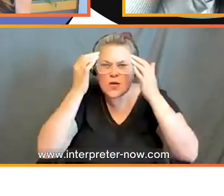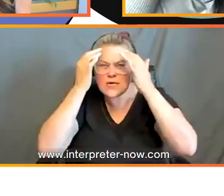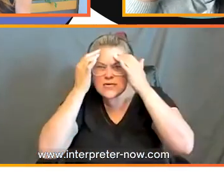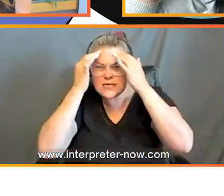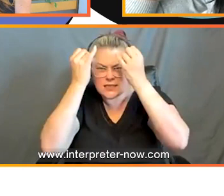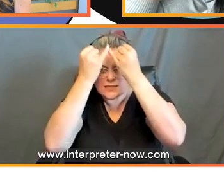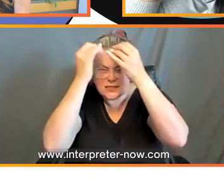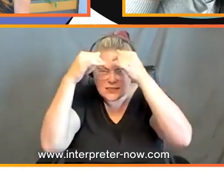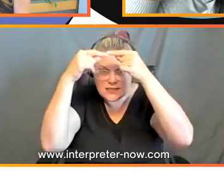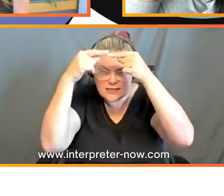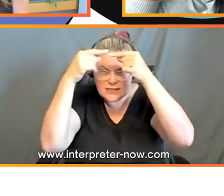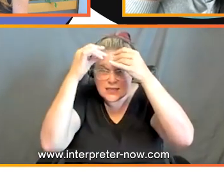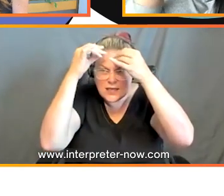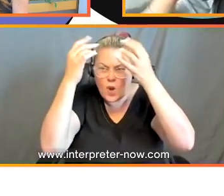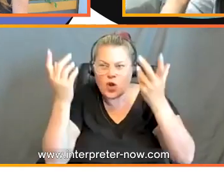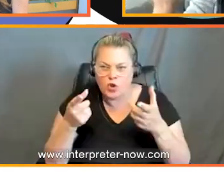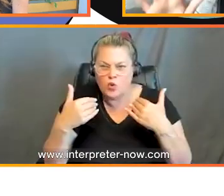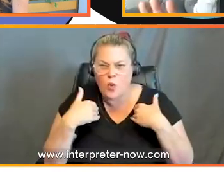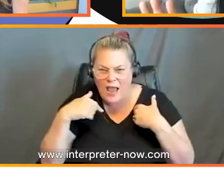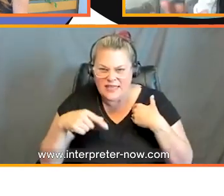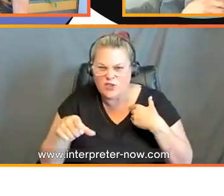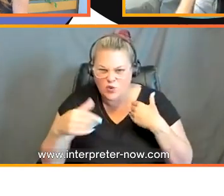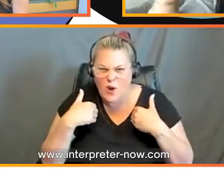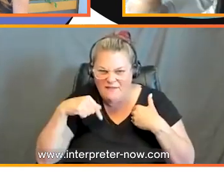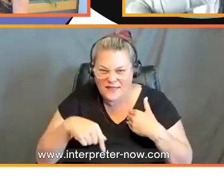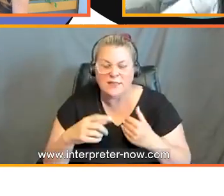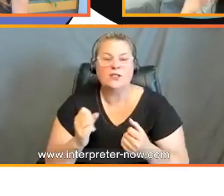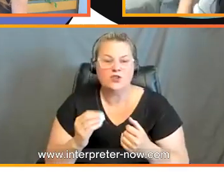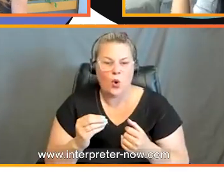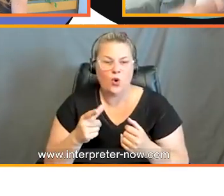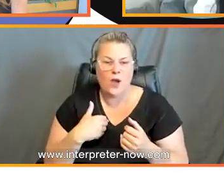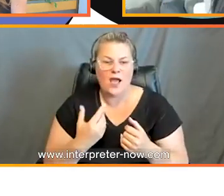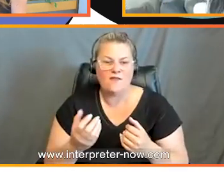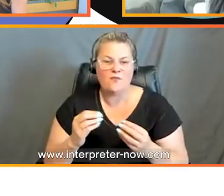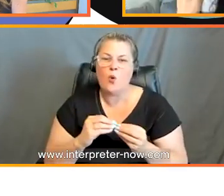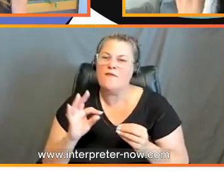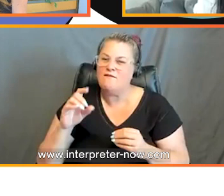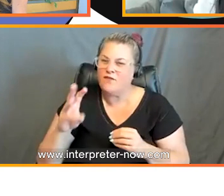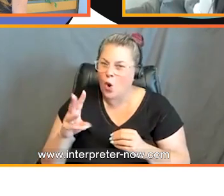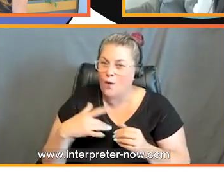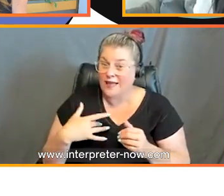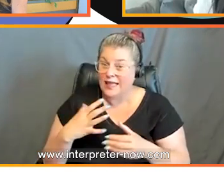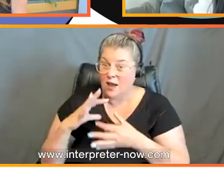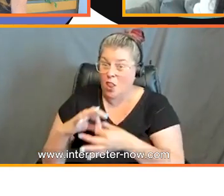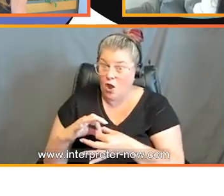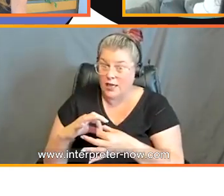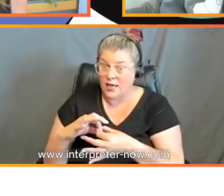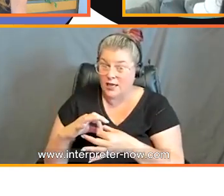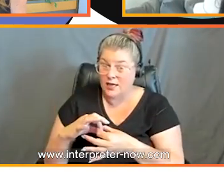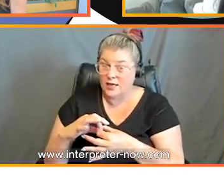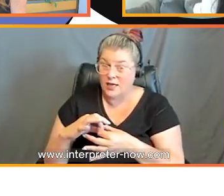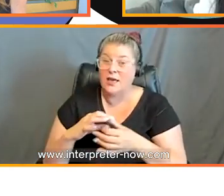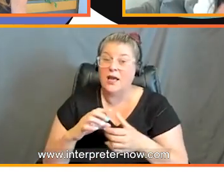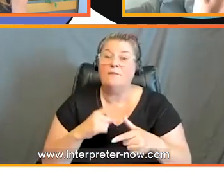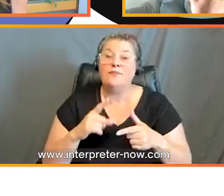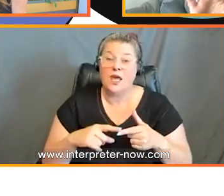to yourself, Ritu, you've got this. You've got this. Whatever it is that you need to do so that you have more and more of that flow feeling of belonging. And then the inverse,